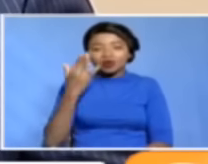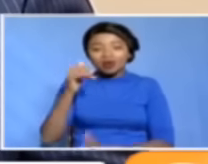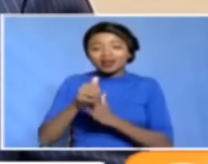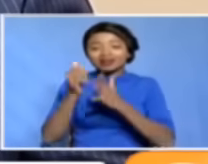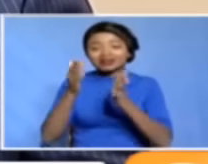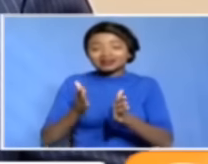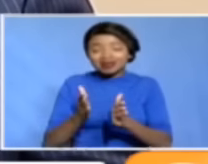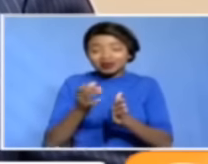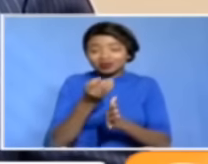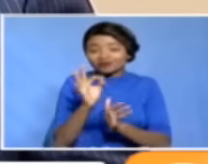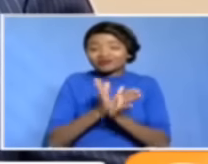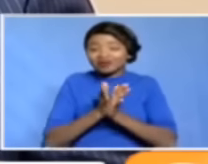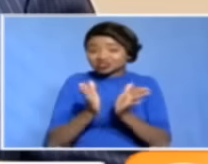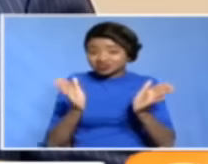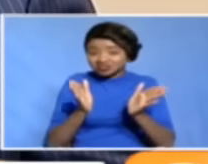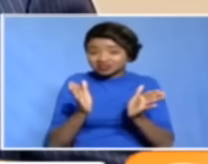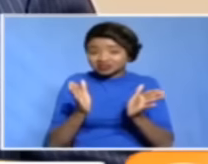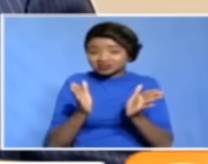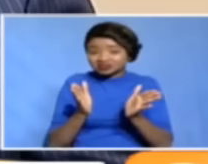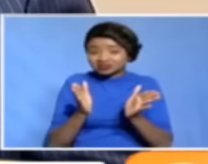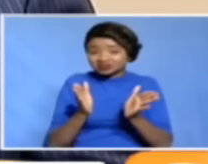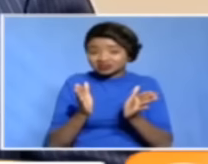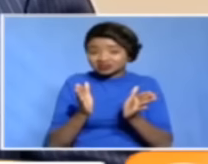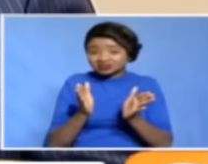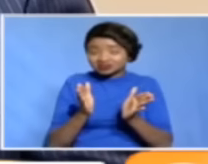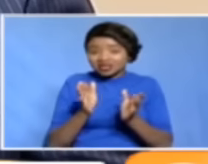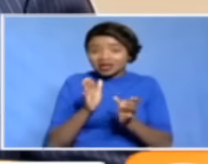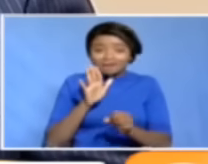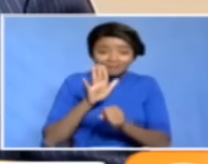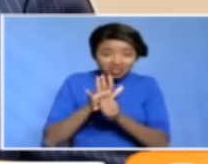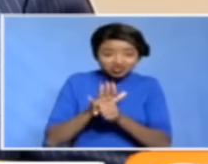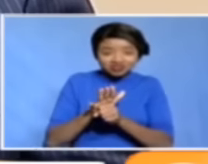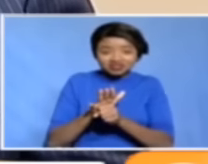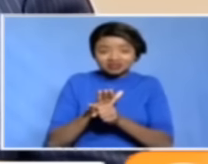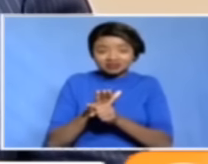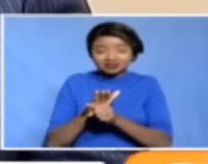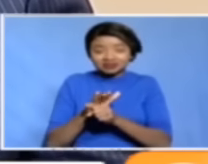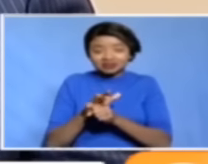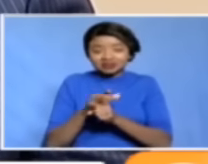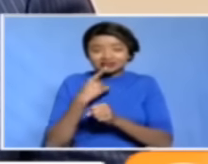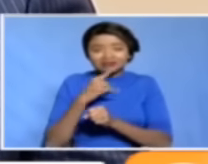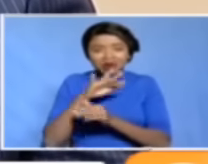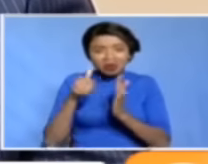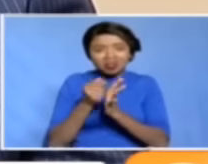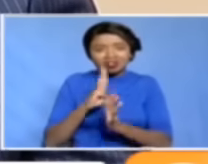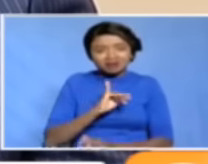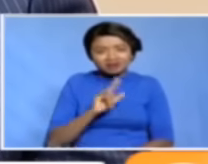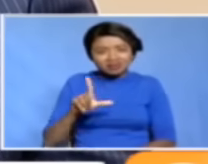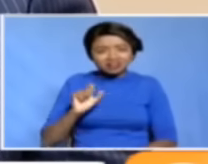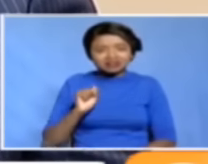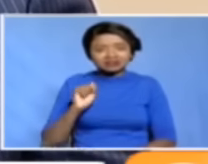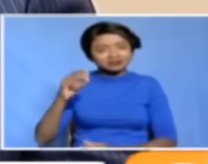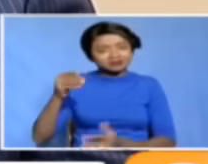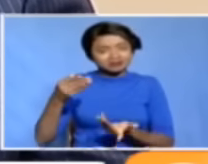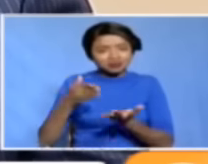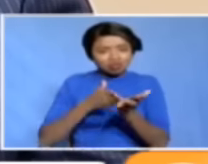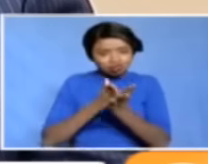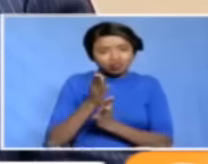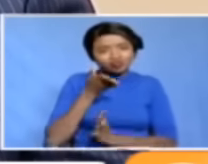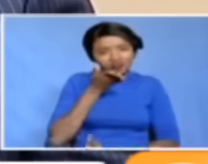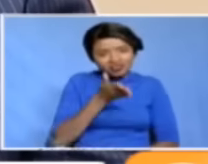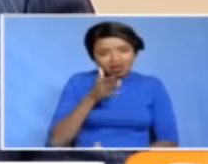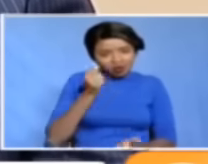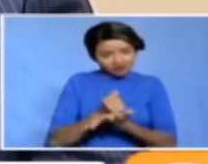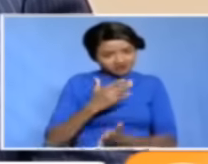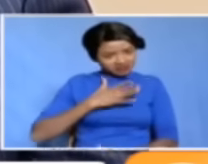majority deals with, one, all the bills that emanate from the cabinet. And they are transmitted to my